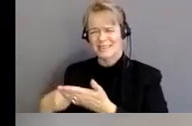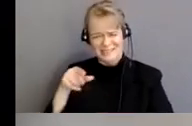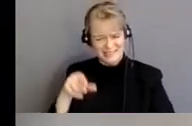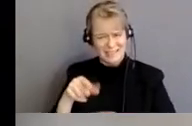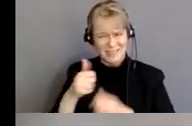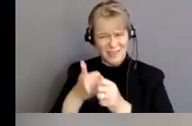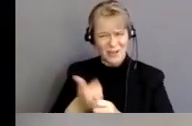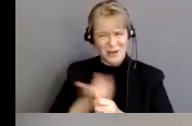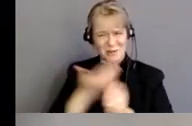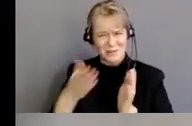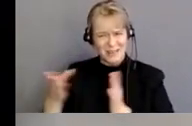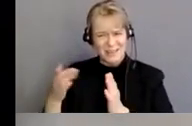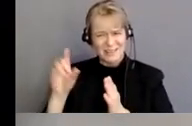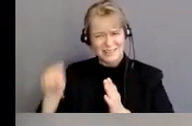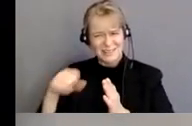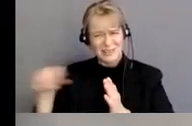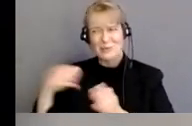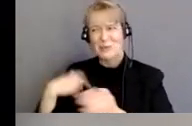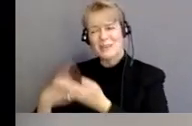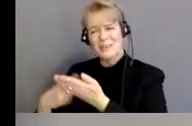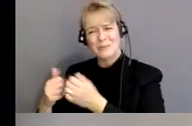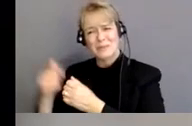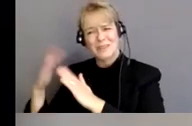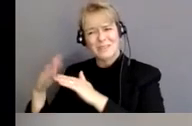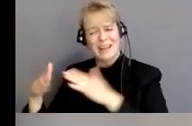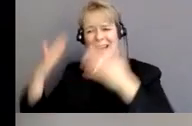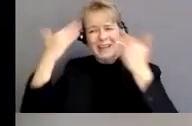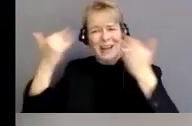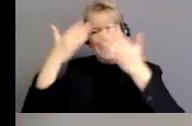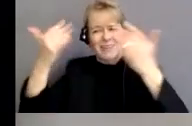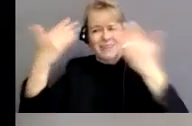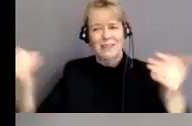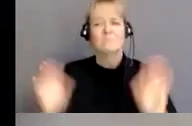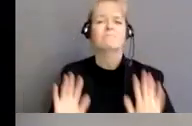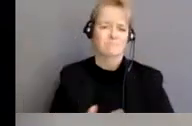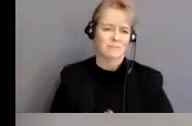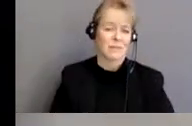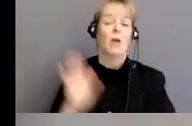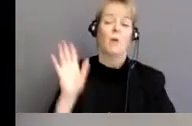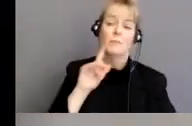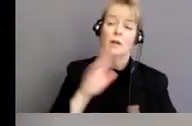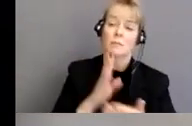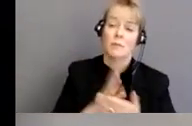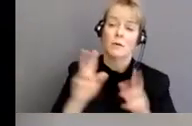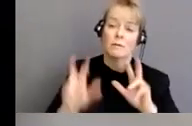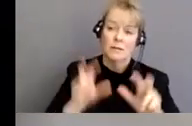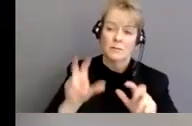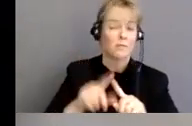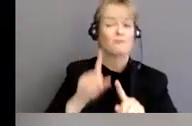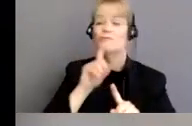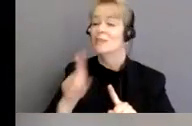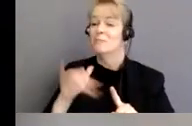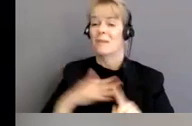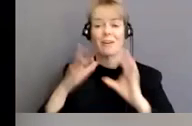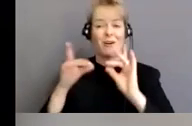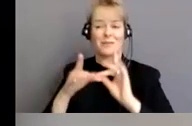we really talk about that? So that might be a problem. And, you know, I'm talking about investments, but really this applies to all